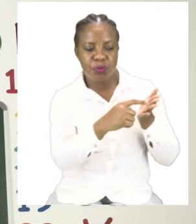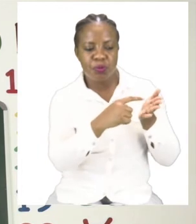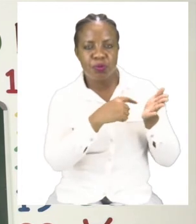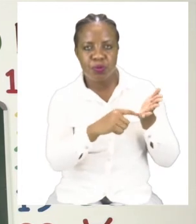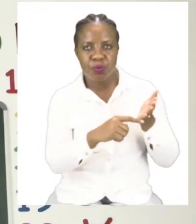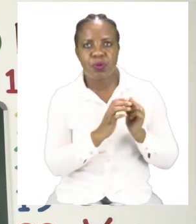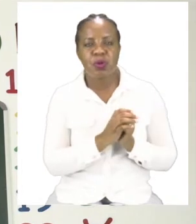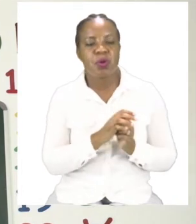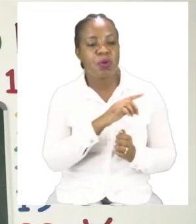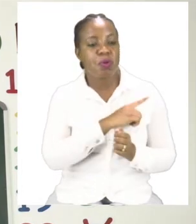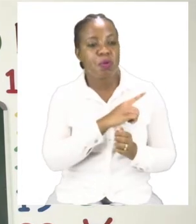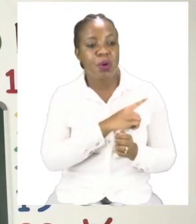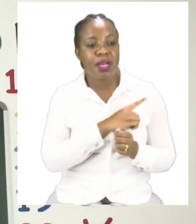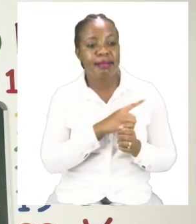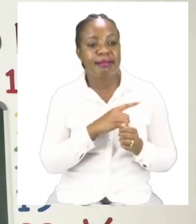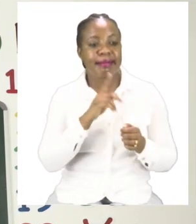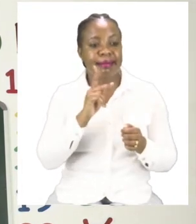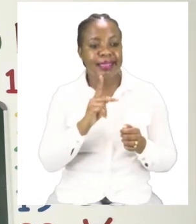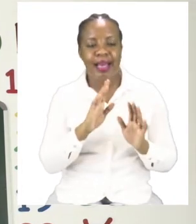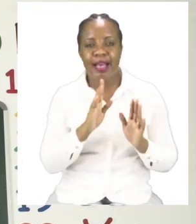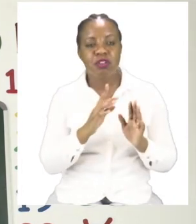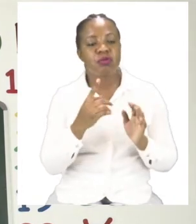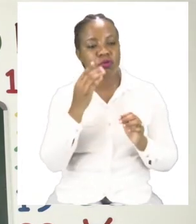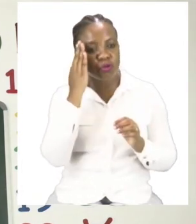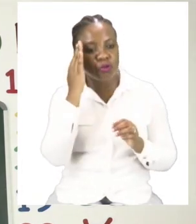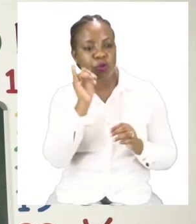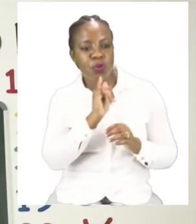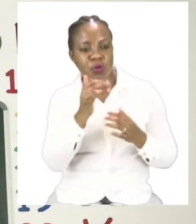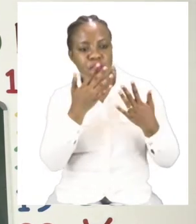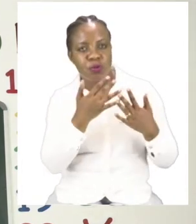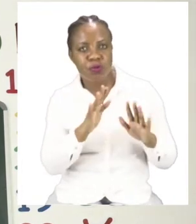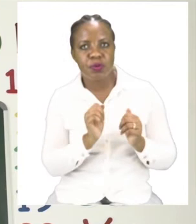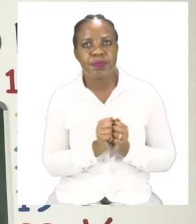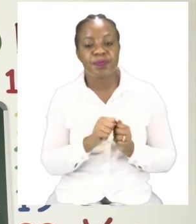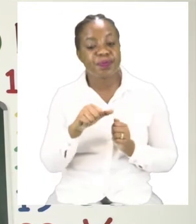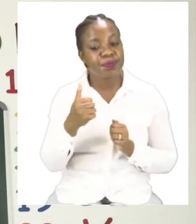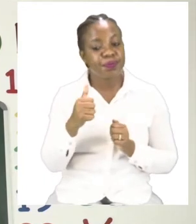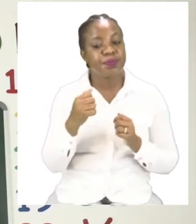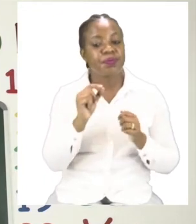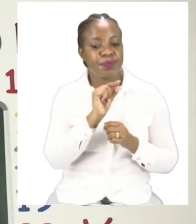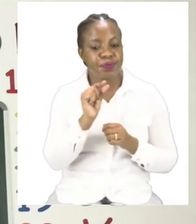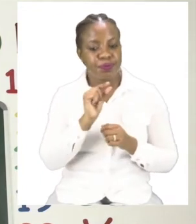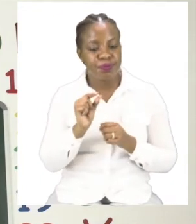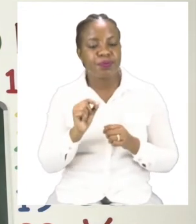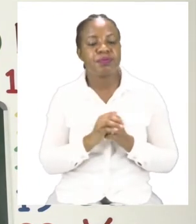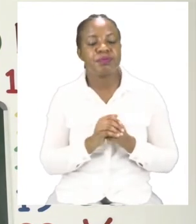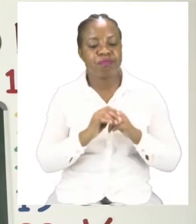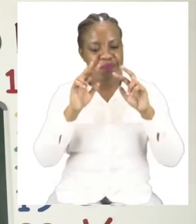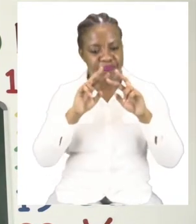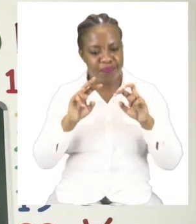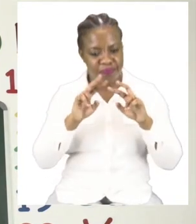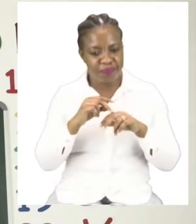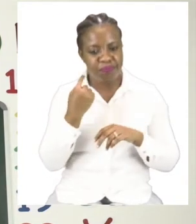don't look for it again. Now the rest of the words you are going to find by yourself. And remember, take